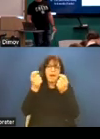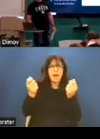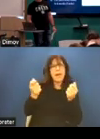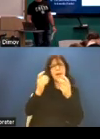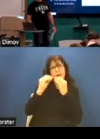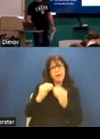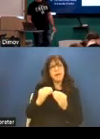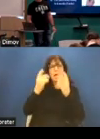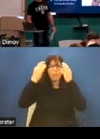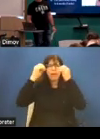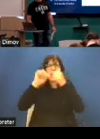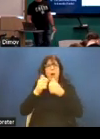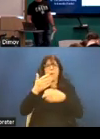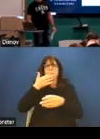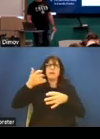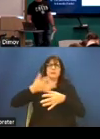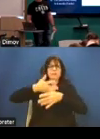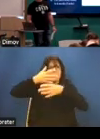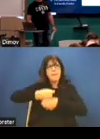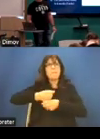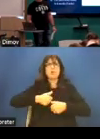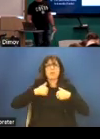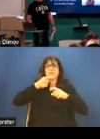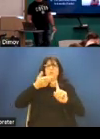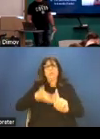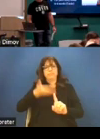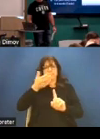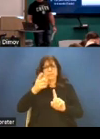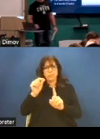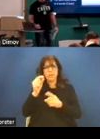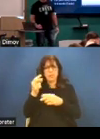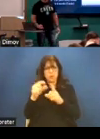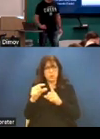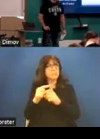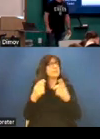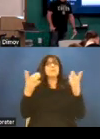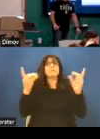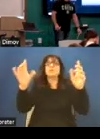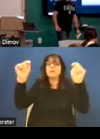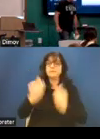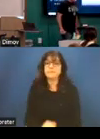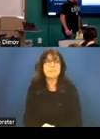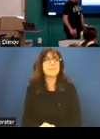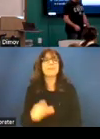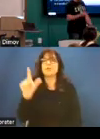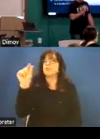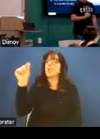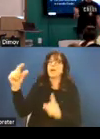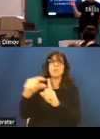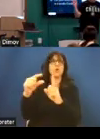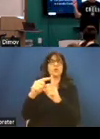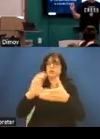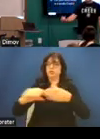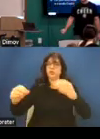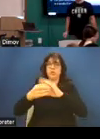can you best sum up your life and who you are in 20 words? Let's do it. 20 words, story